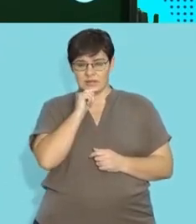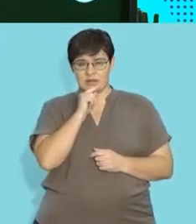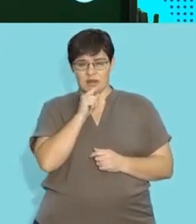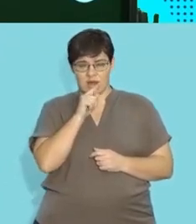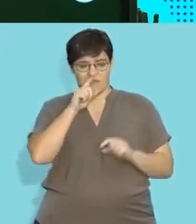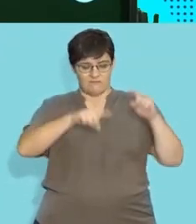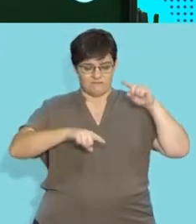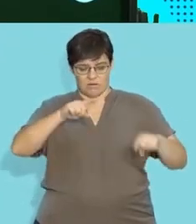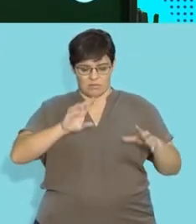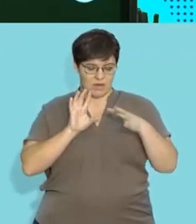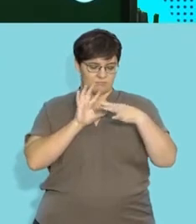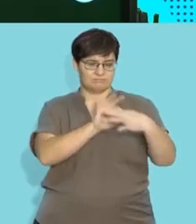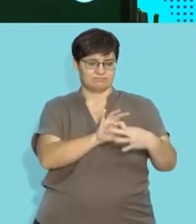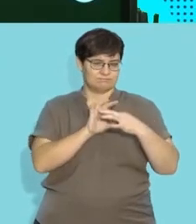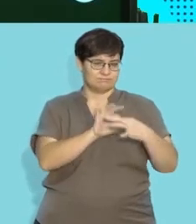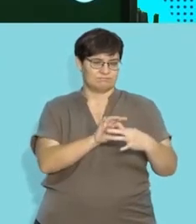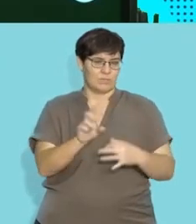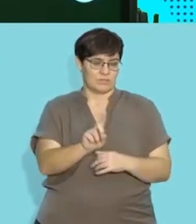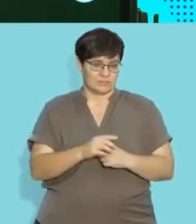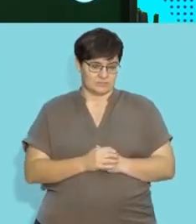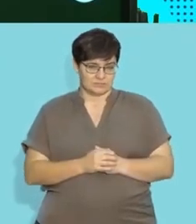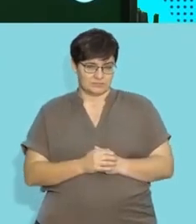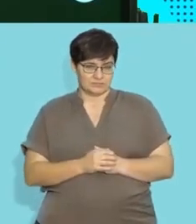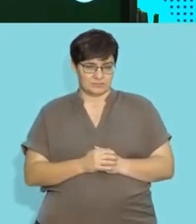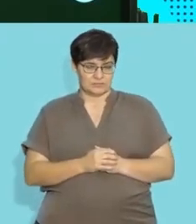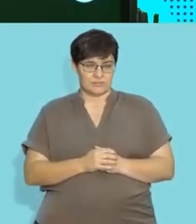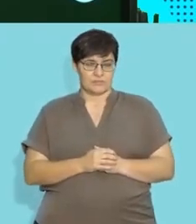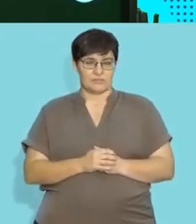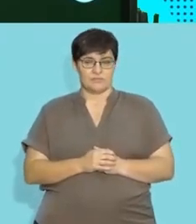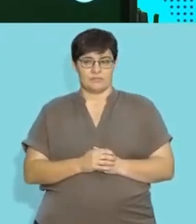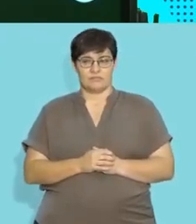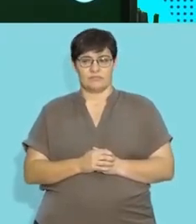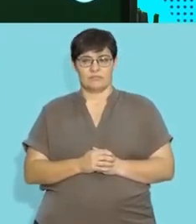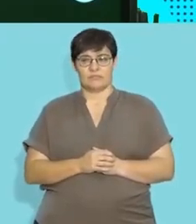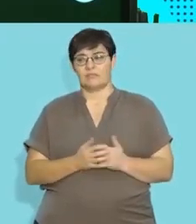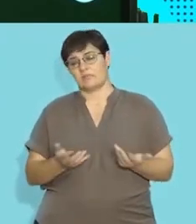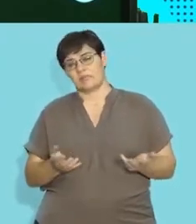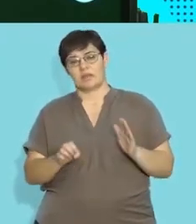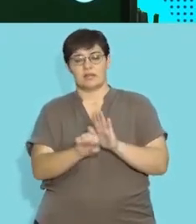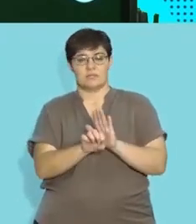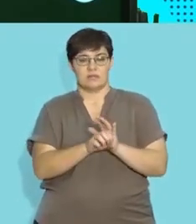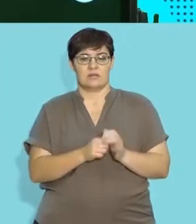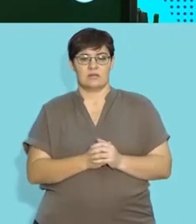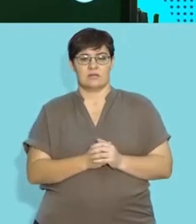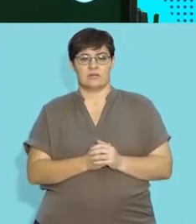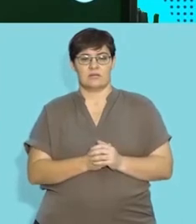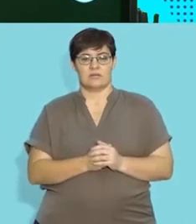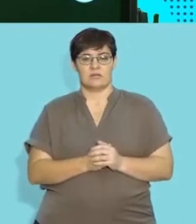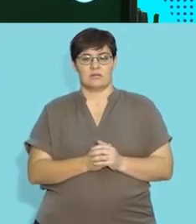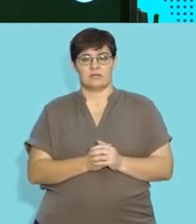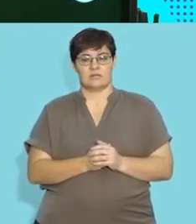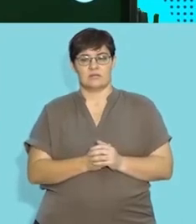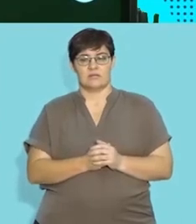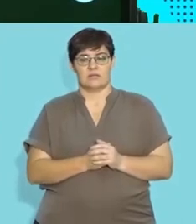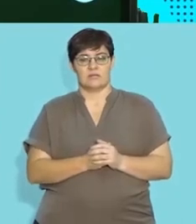association between the two variables. Okay. For example, I might measure your maths marks